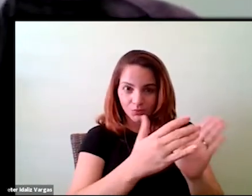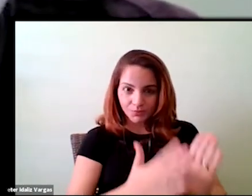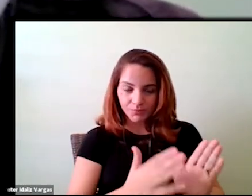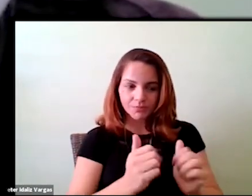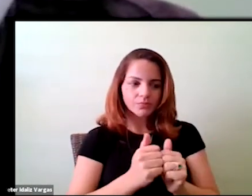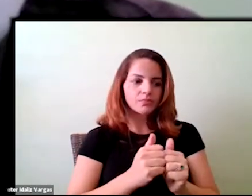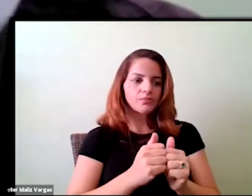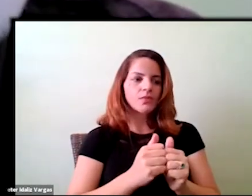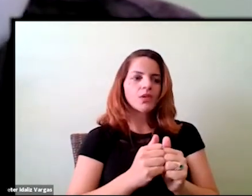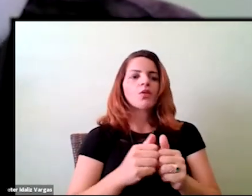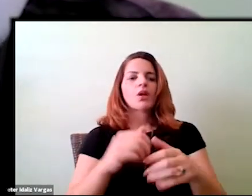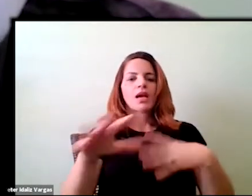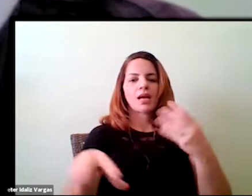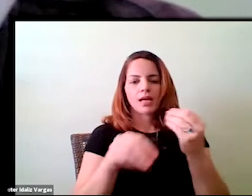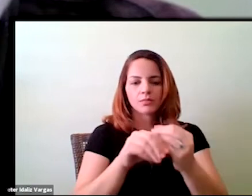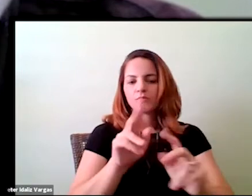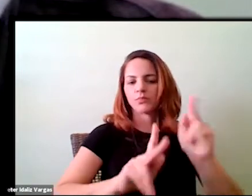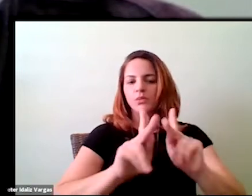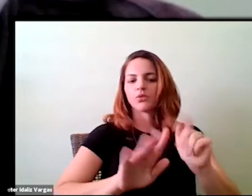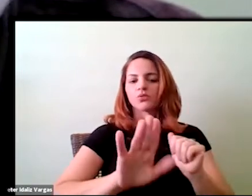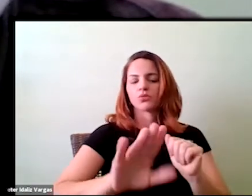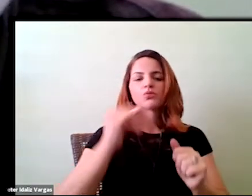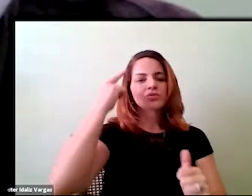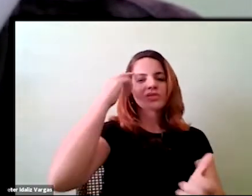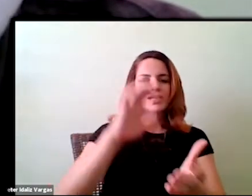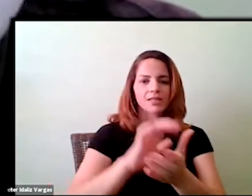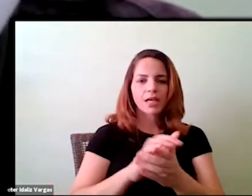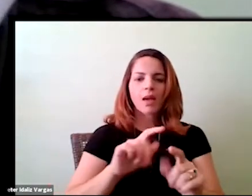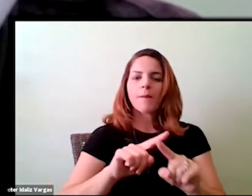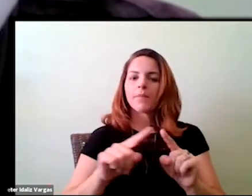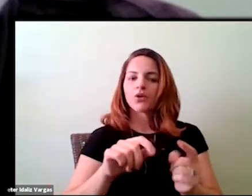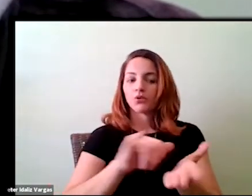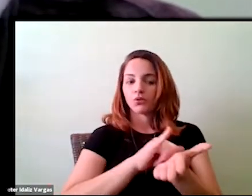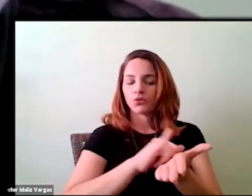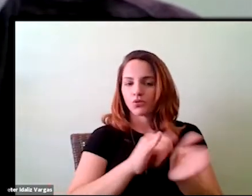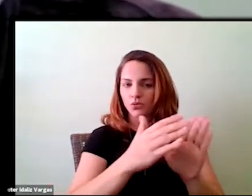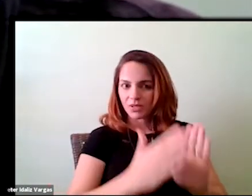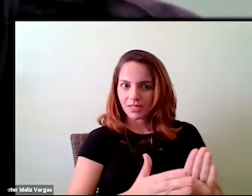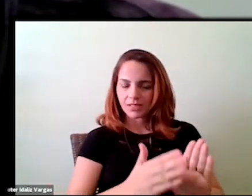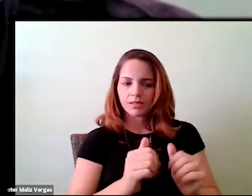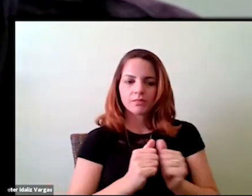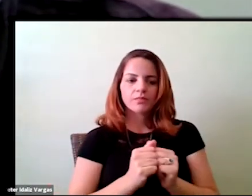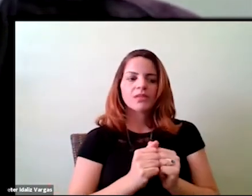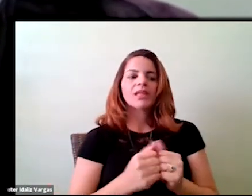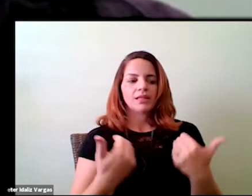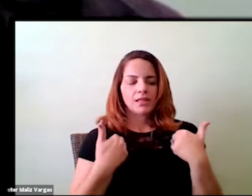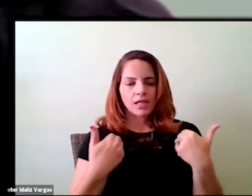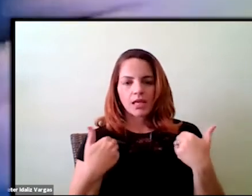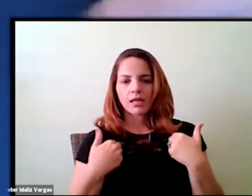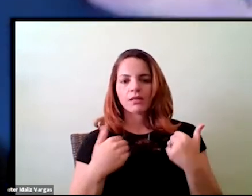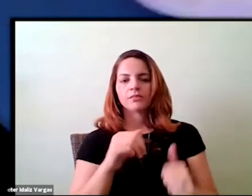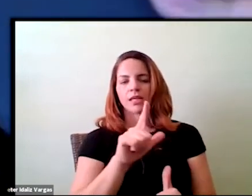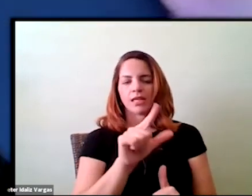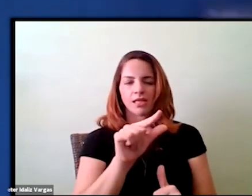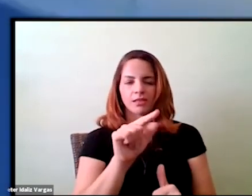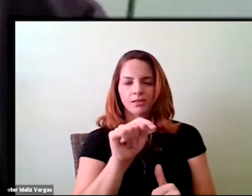ethnic marker New Eurekan to include queer, trans, and diasporic performance modalities. And this is